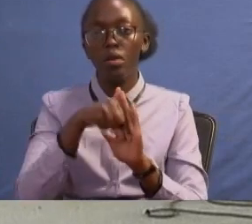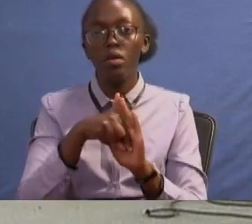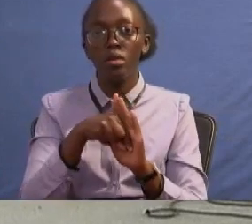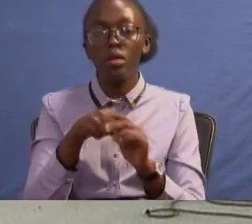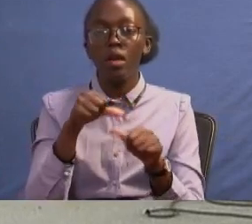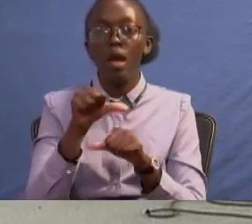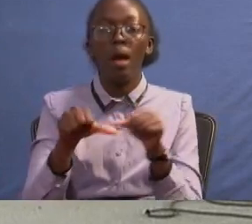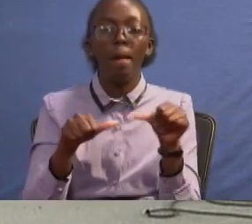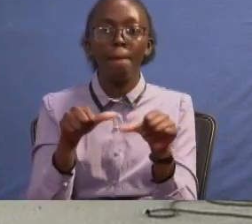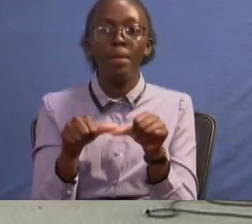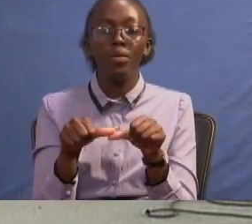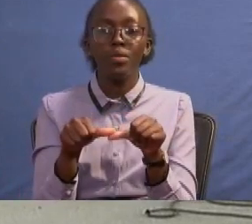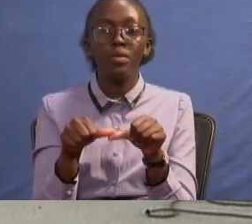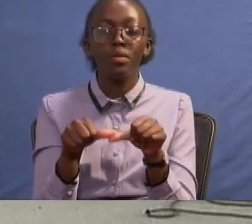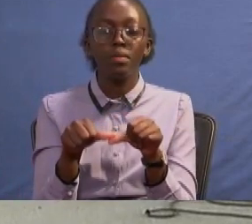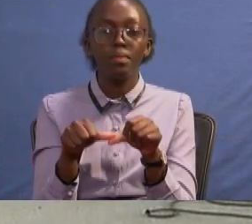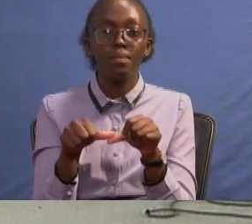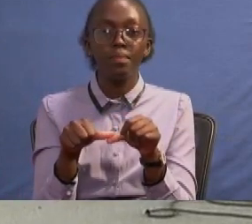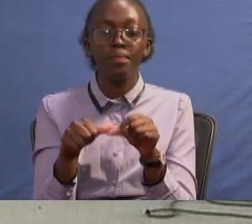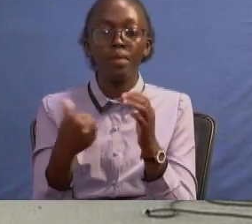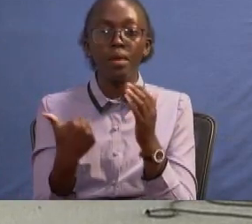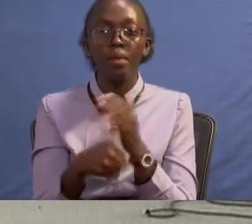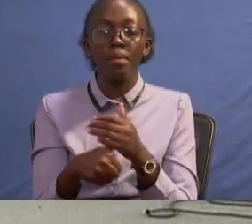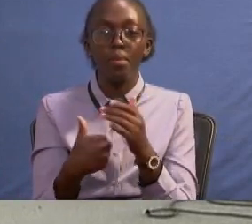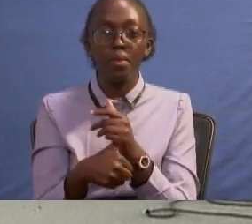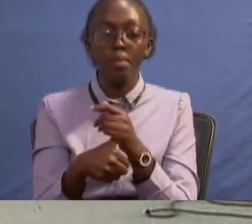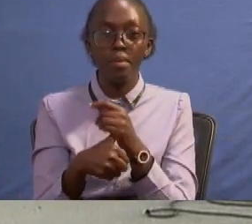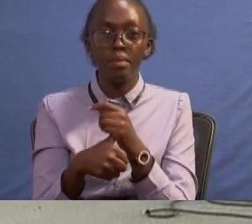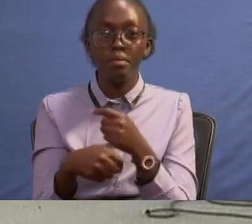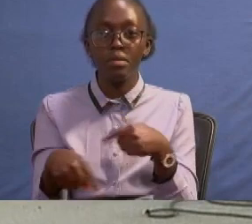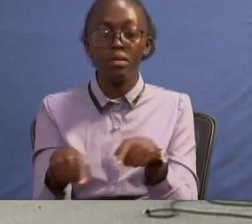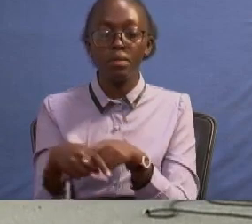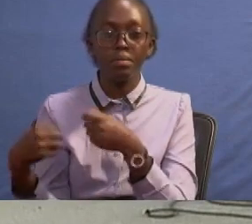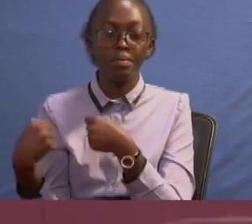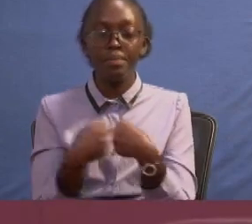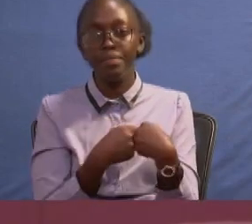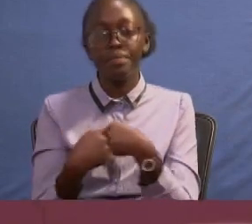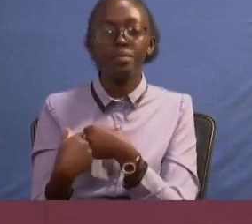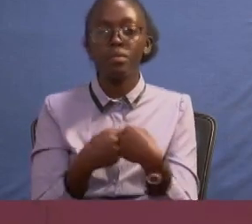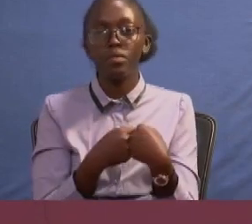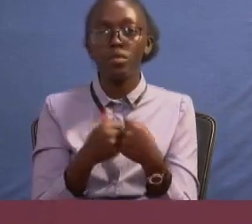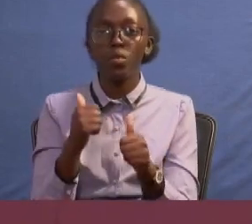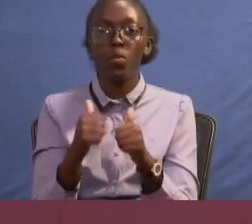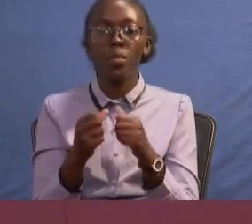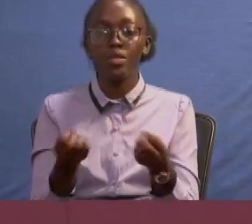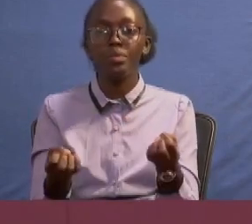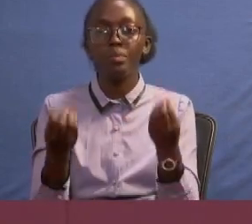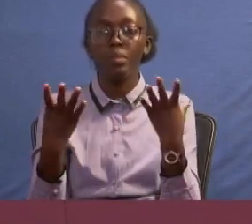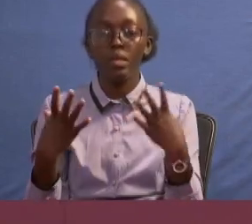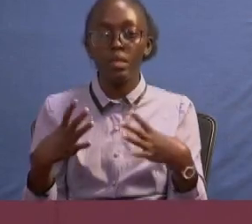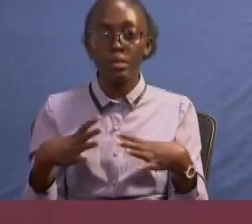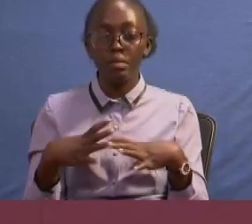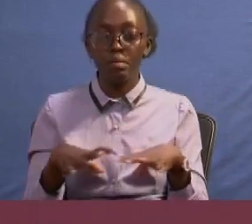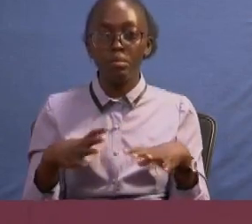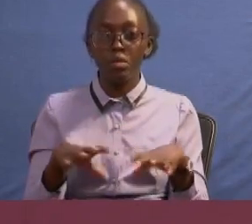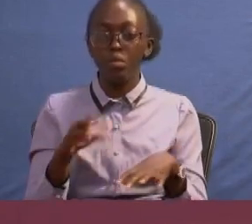concerning our problem and a challenge that many of us maybe were